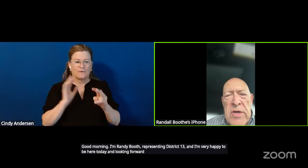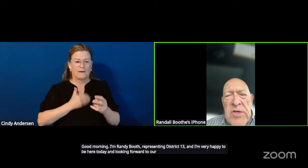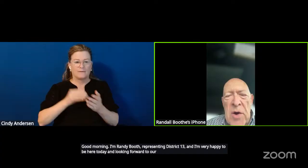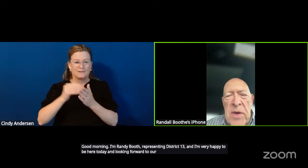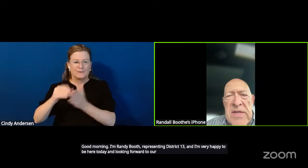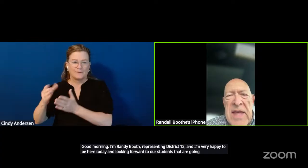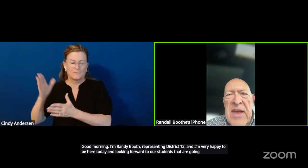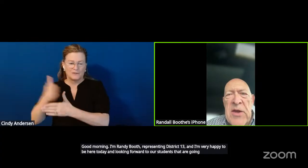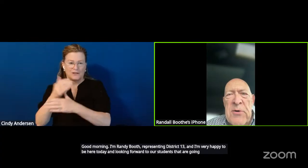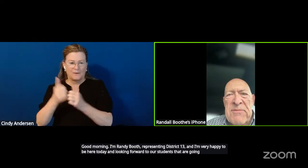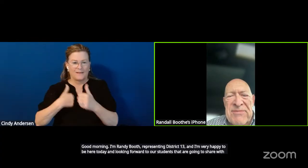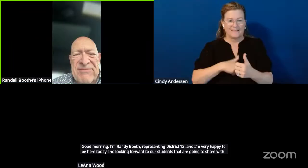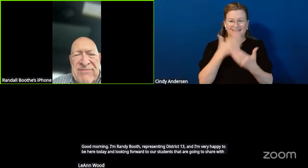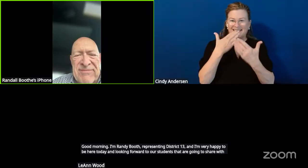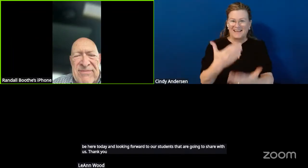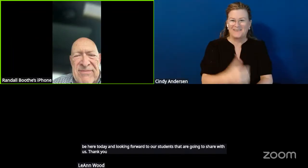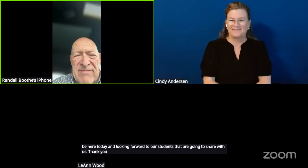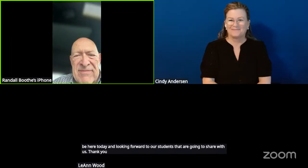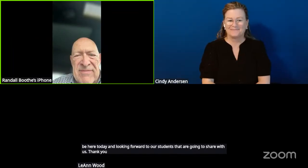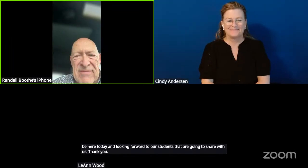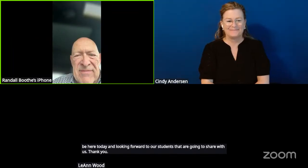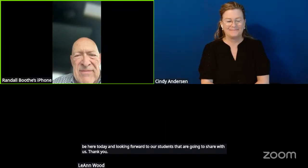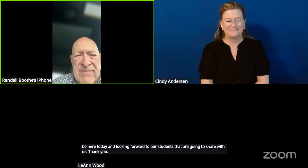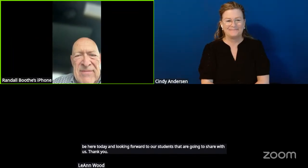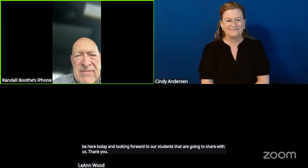that are going to share with us. Thank you.